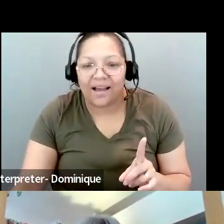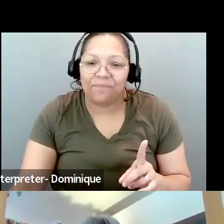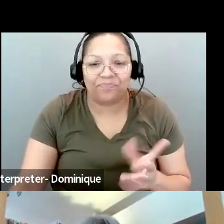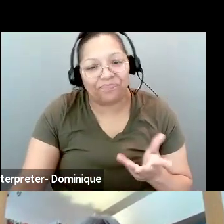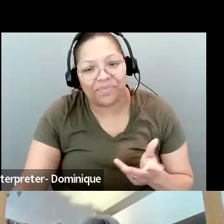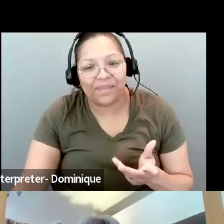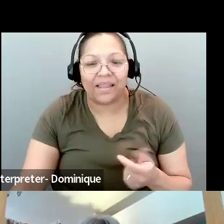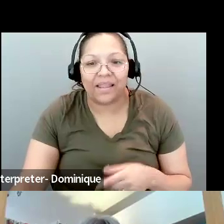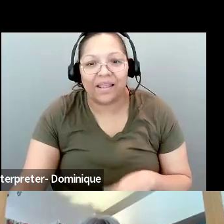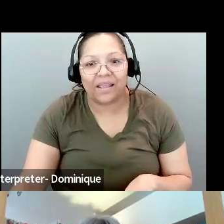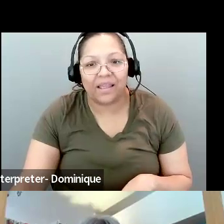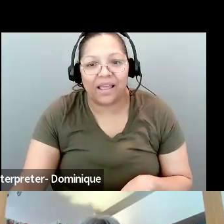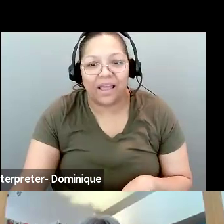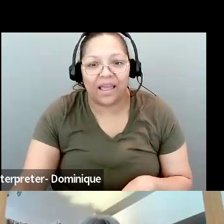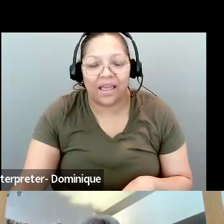so